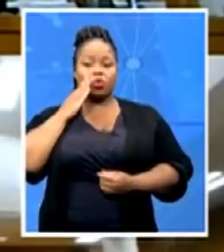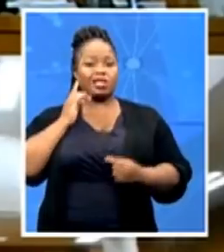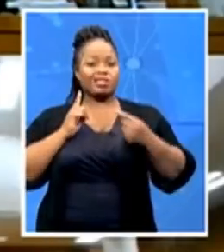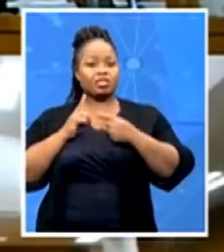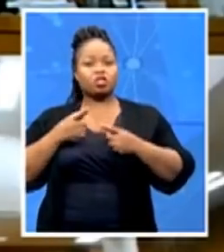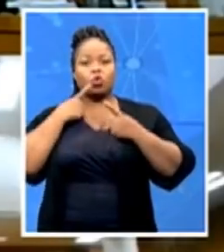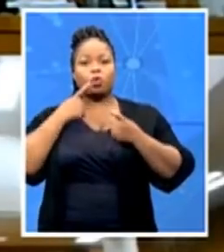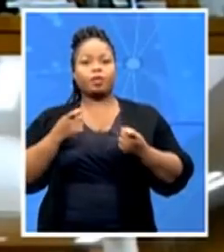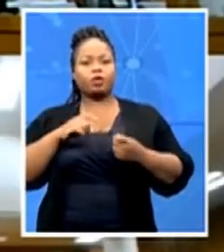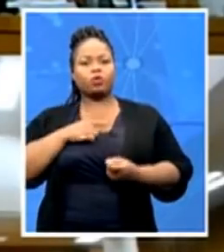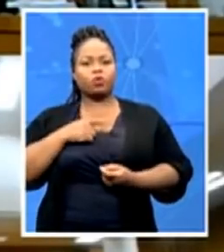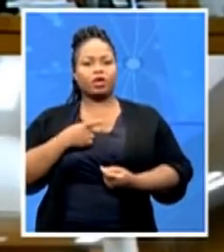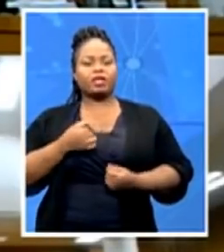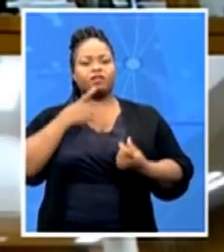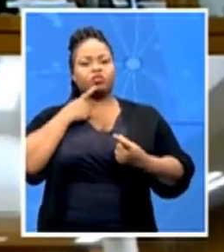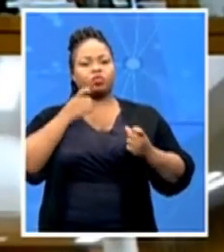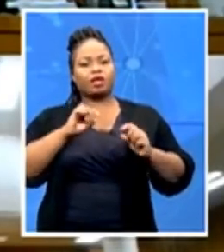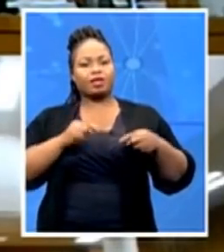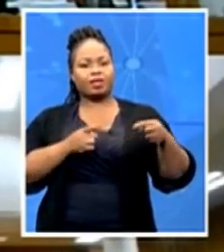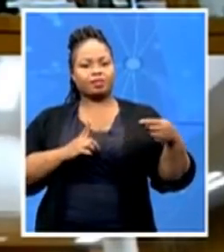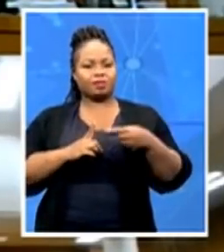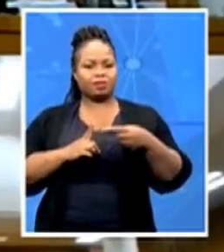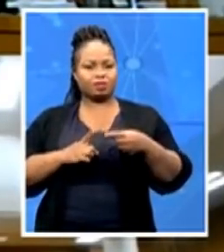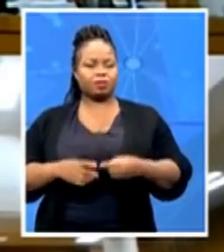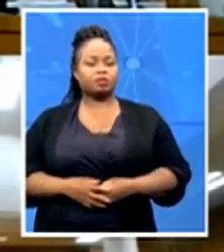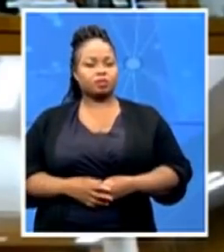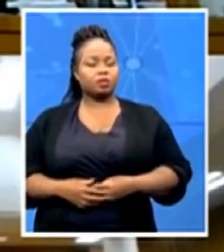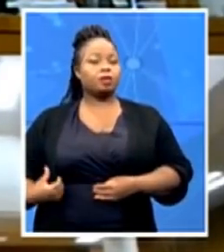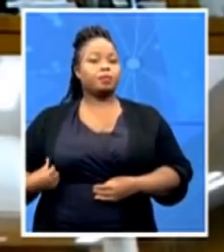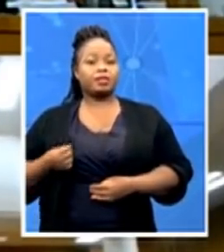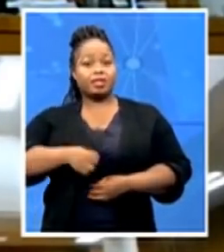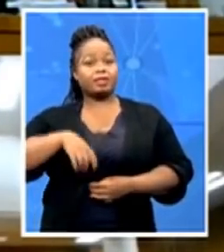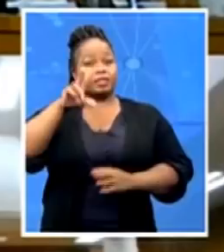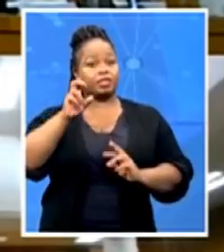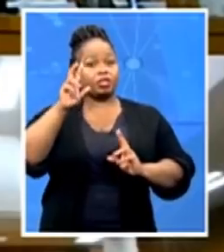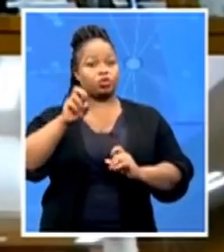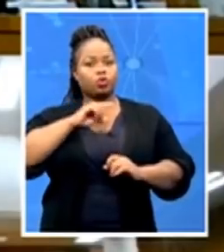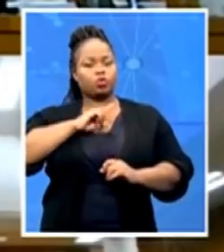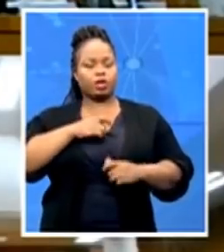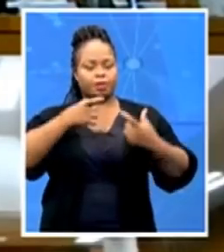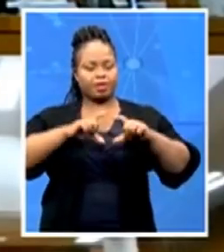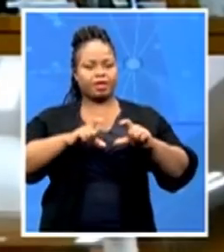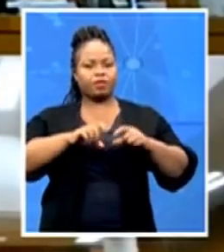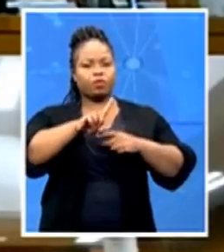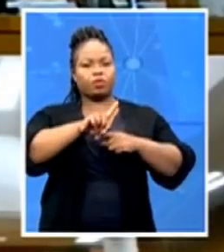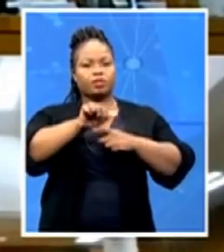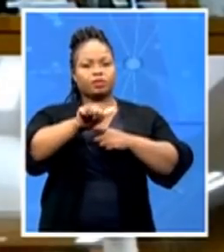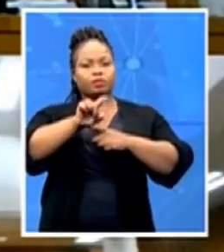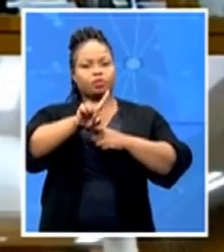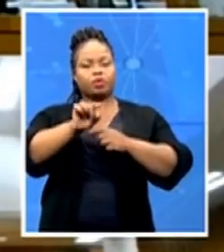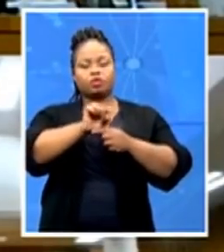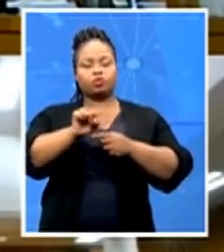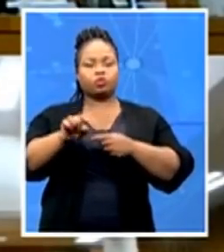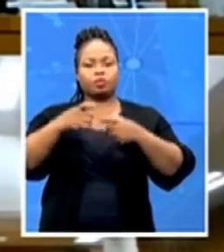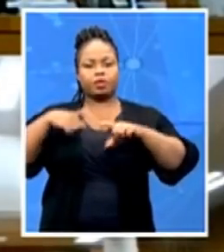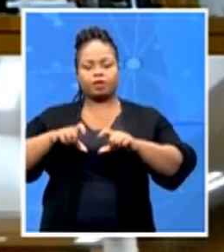against her. Now, we deal with this issue in our main heads at paragraphs 161 to 162.